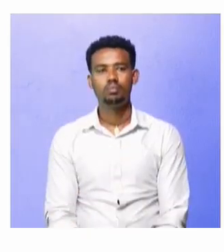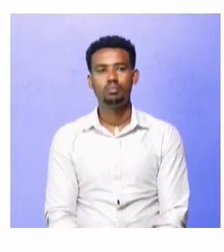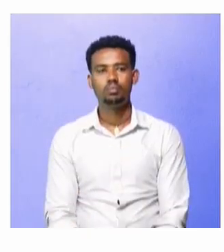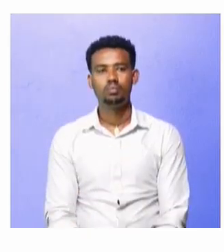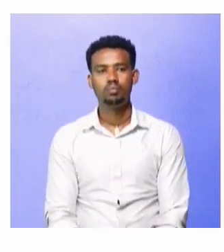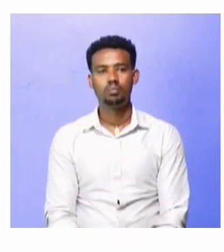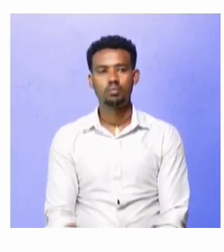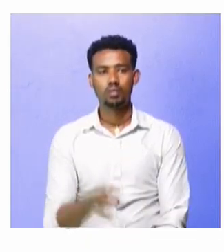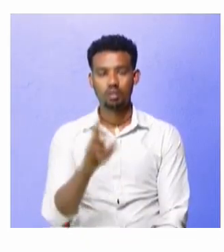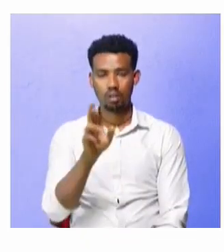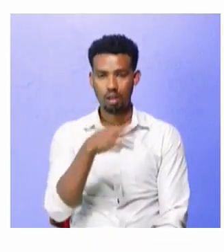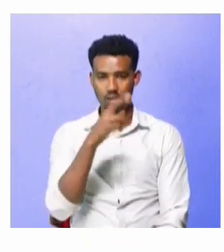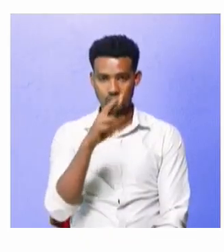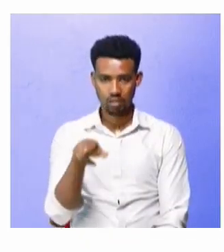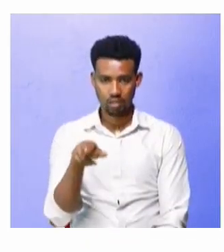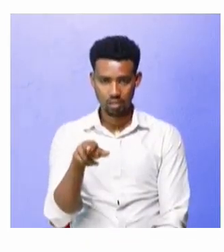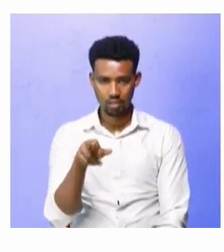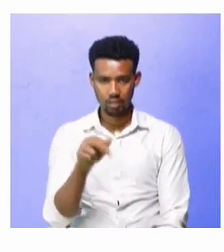was canceled